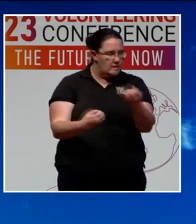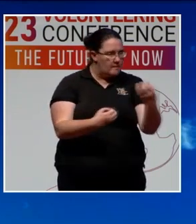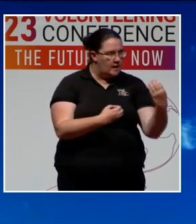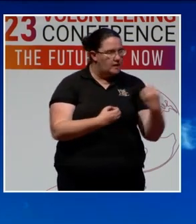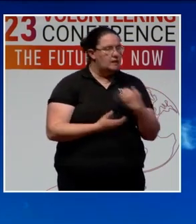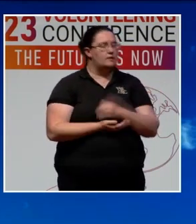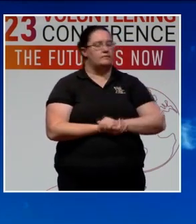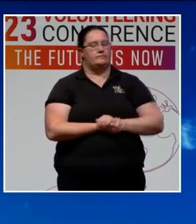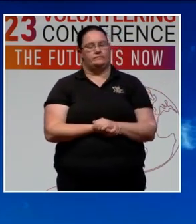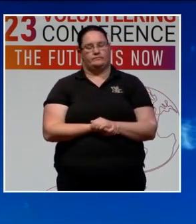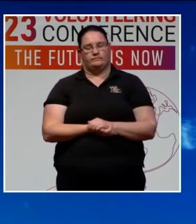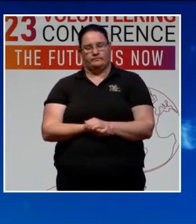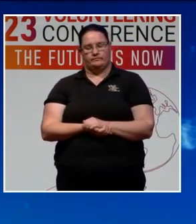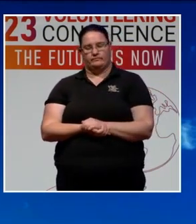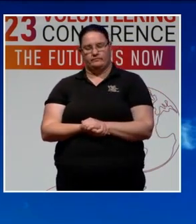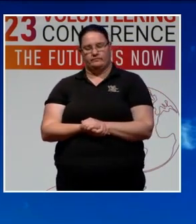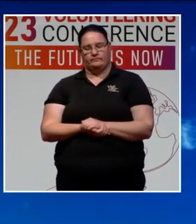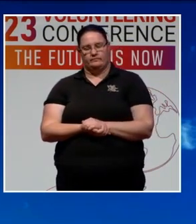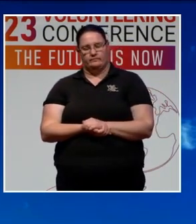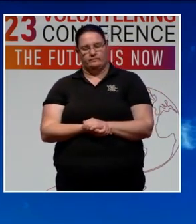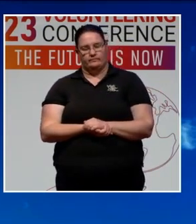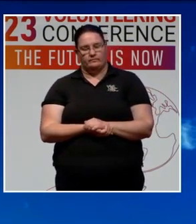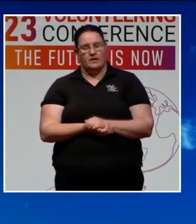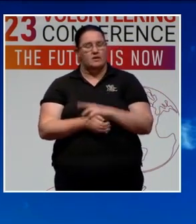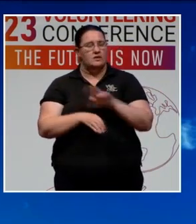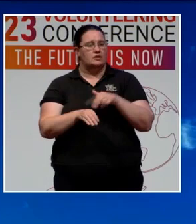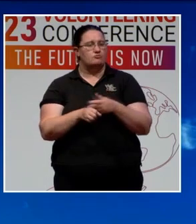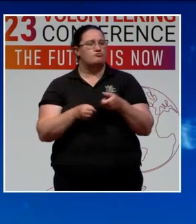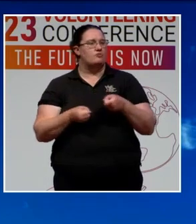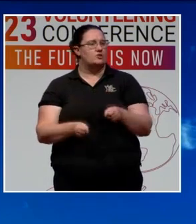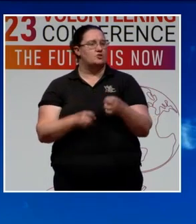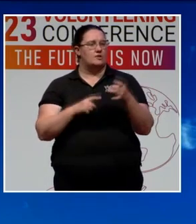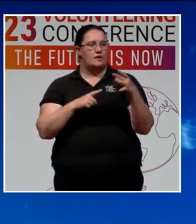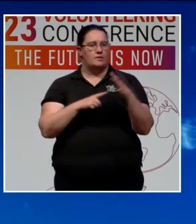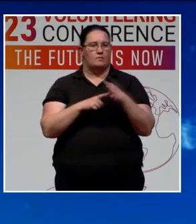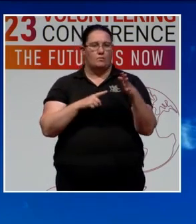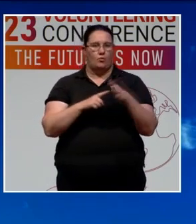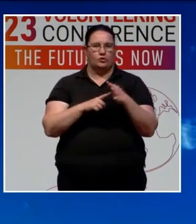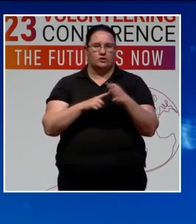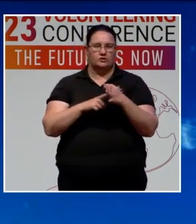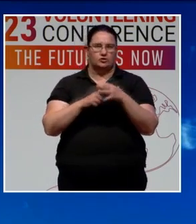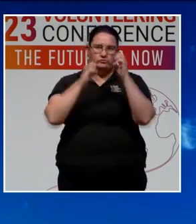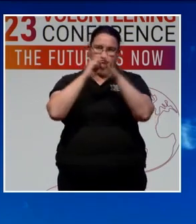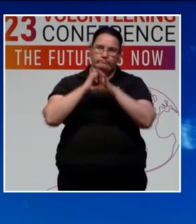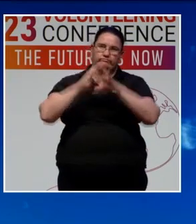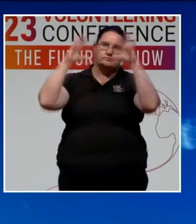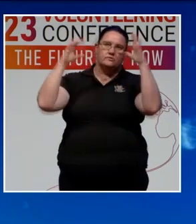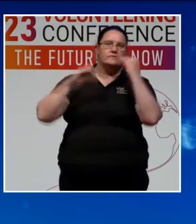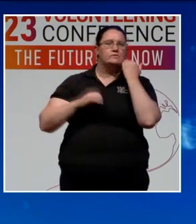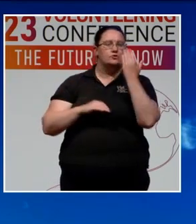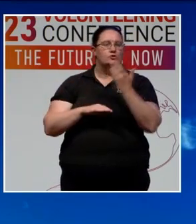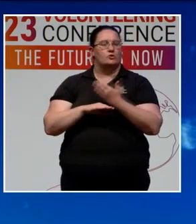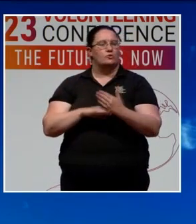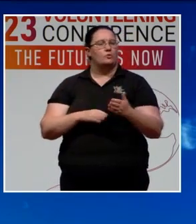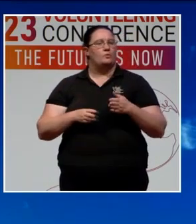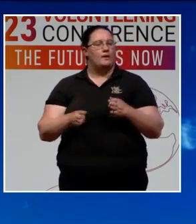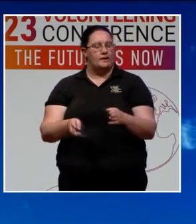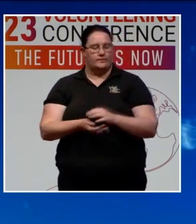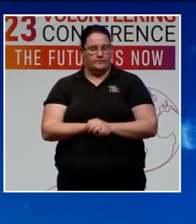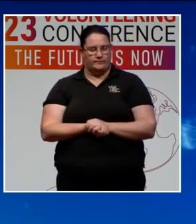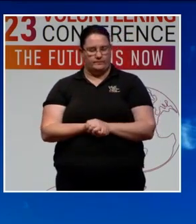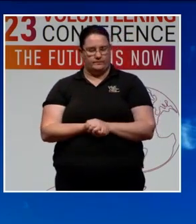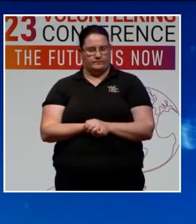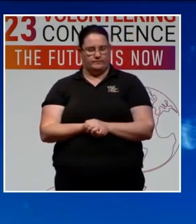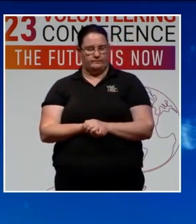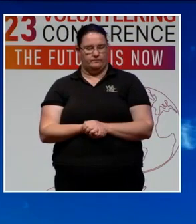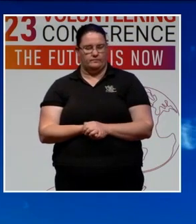milestone towards reimagining the future of the volunteering sector in this country. The Albanese Labor government is